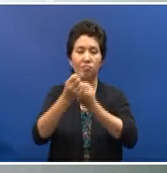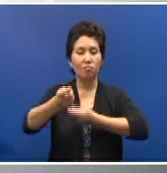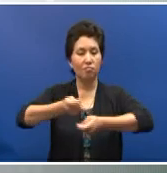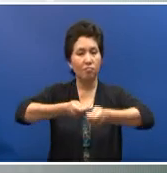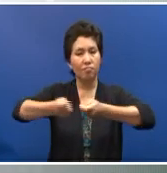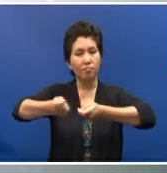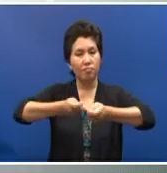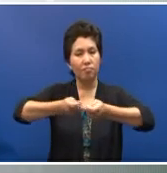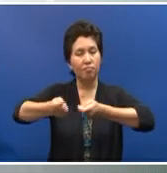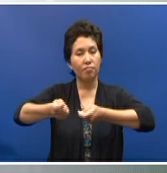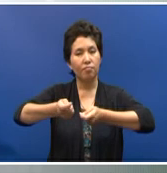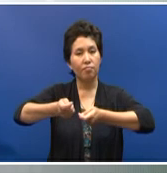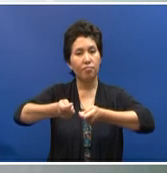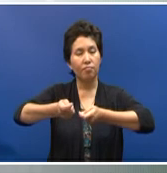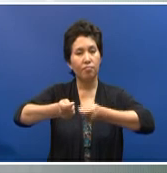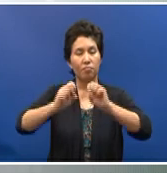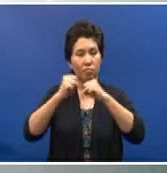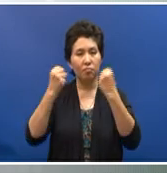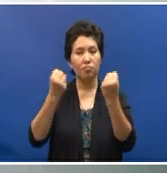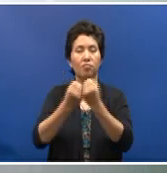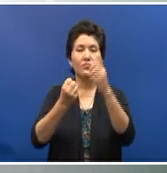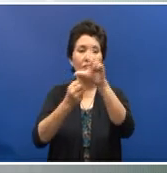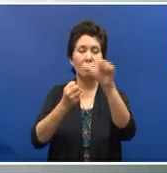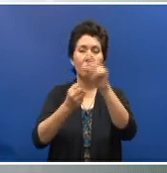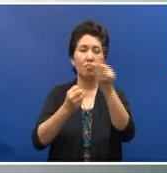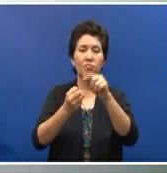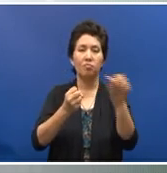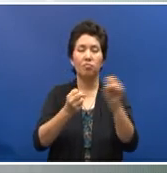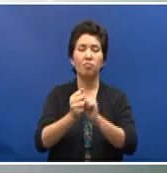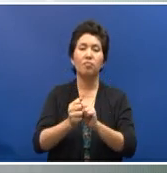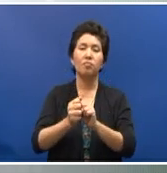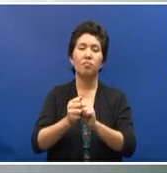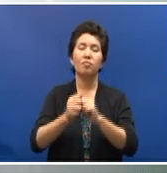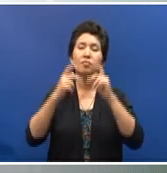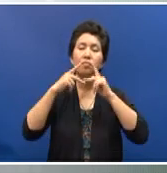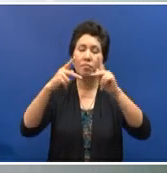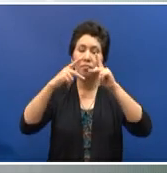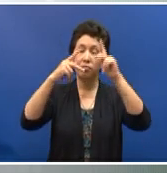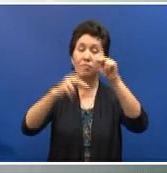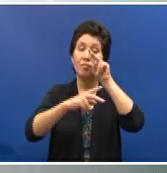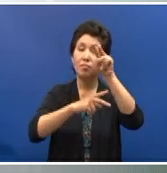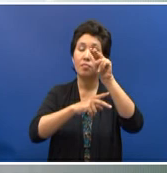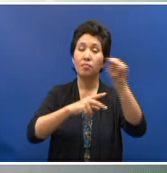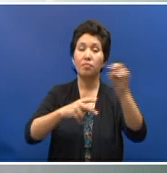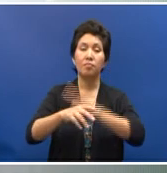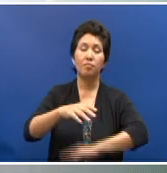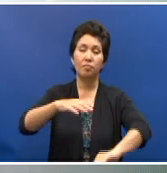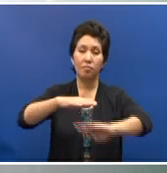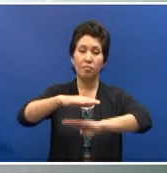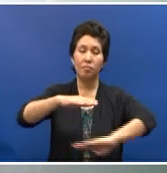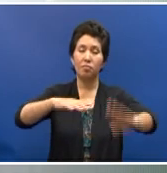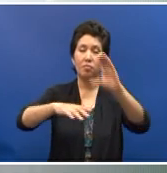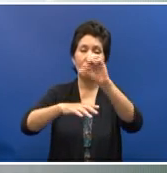okay, where such as socialization, okay, and then which is based on public opinion, which is based on